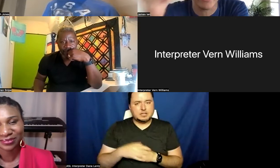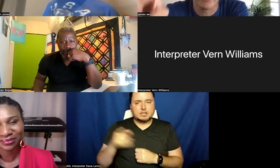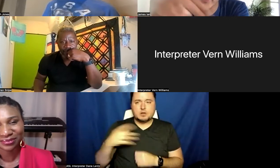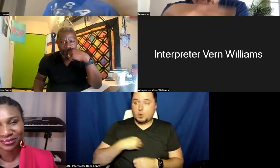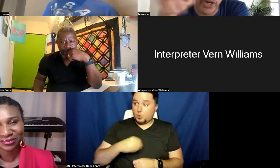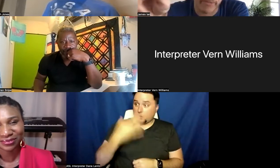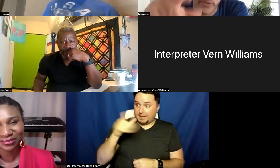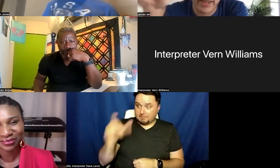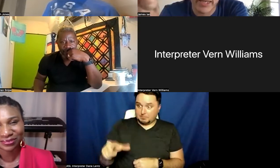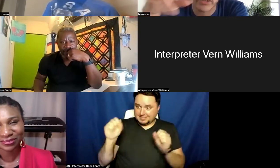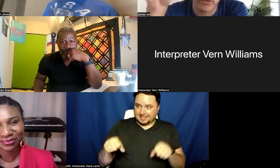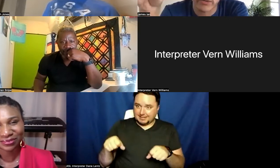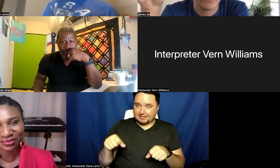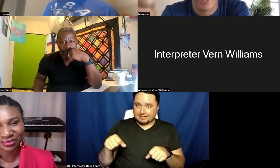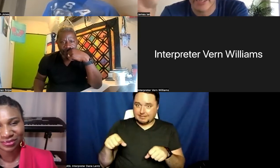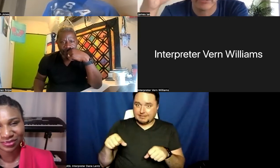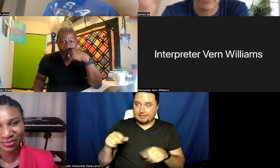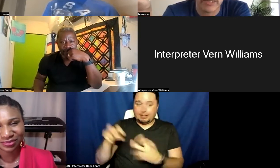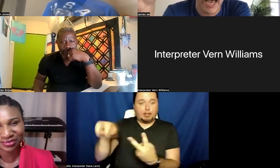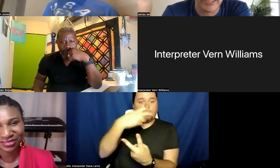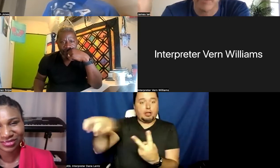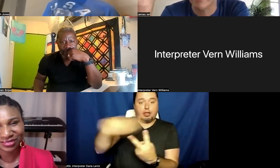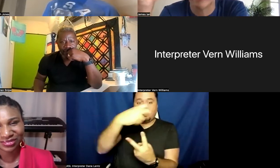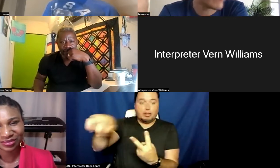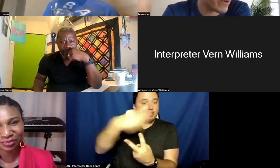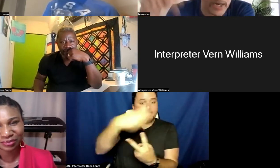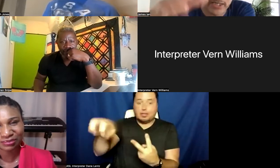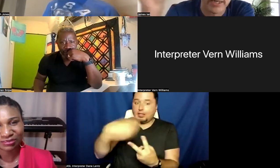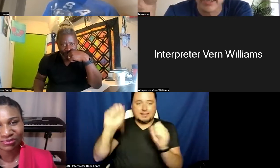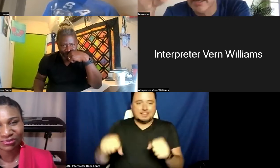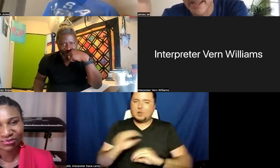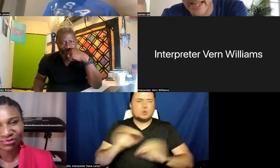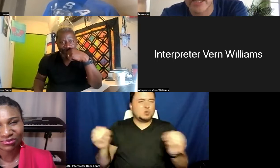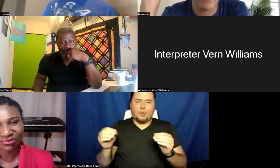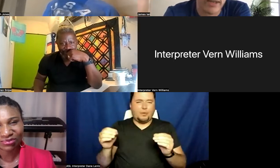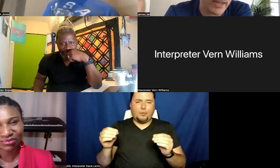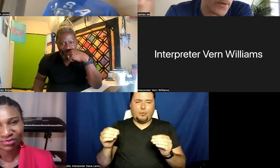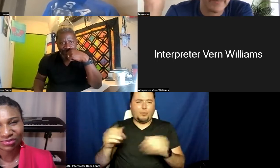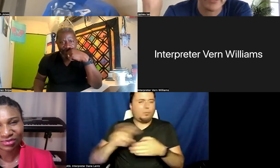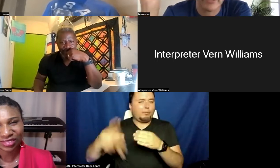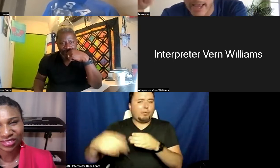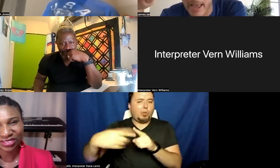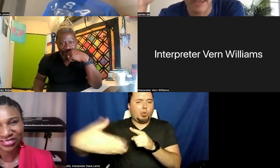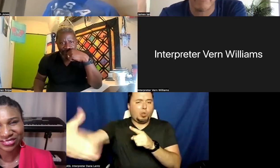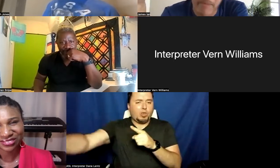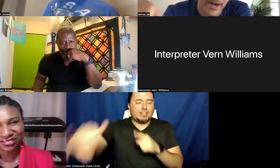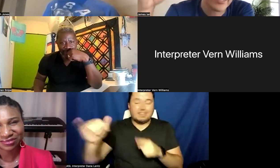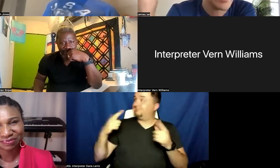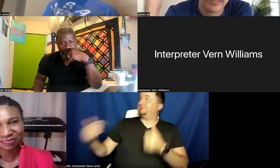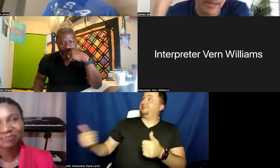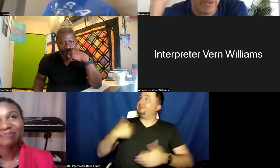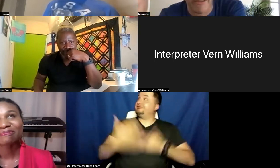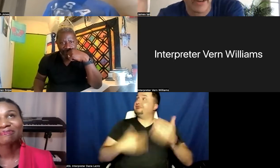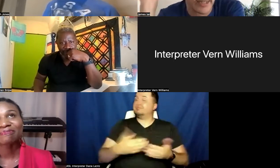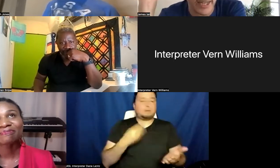people can jump between these two lines, two sides without repercussion, and it's all good. Go on about their day,